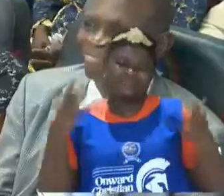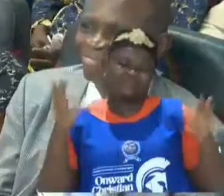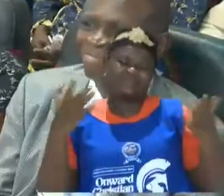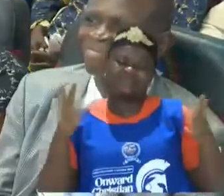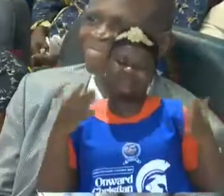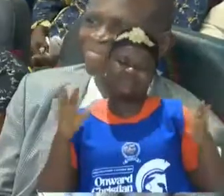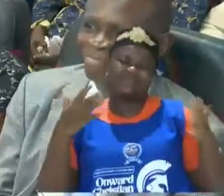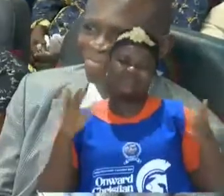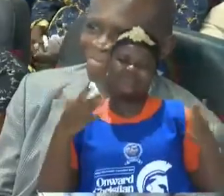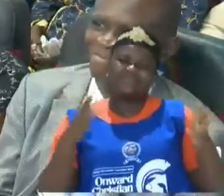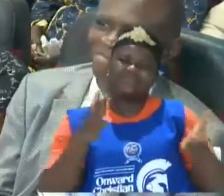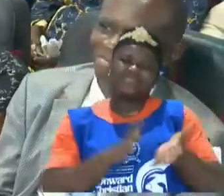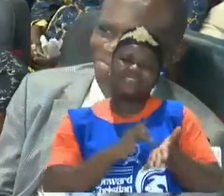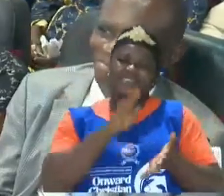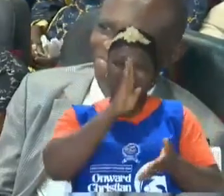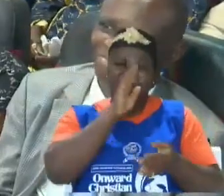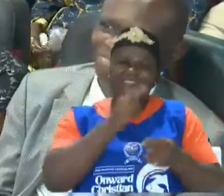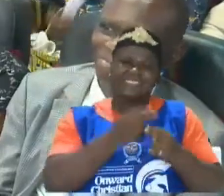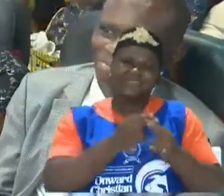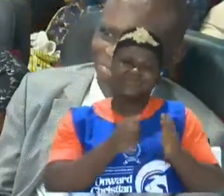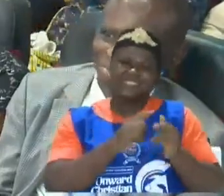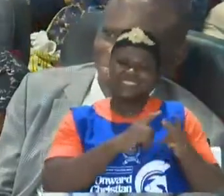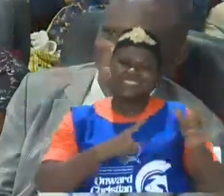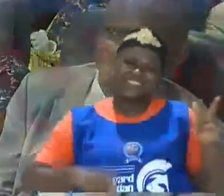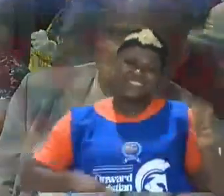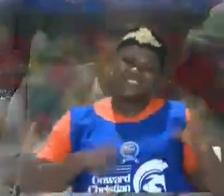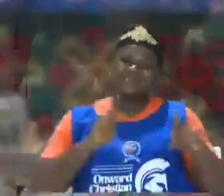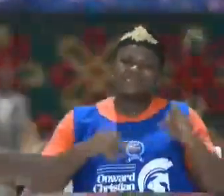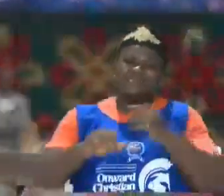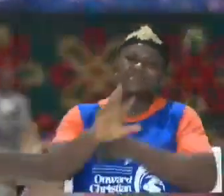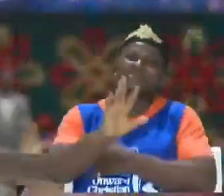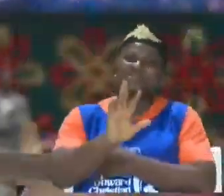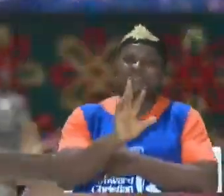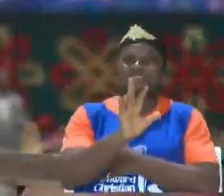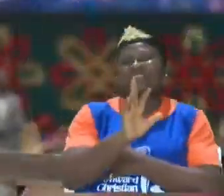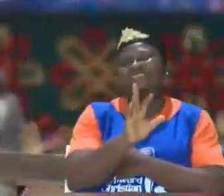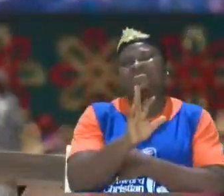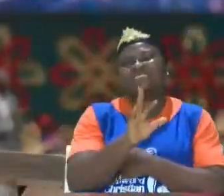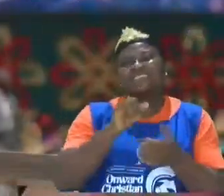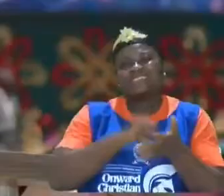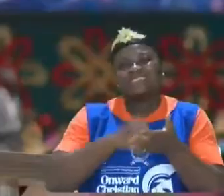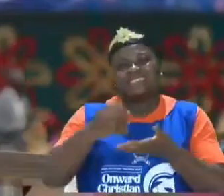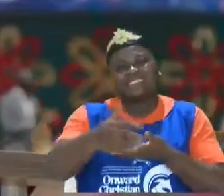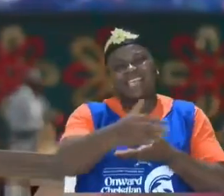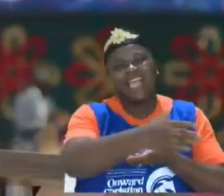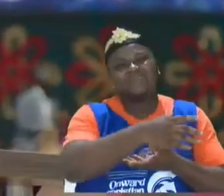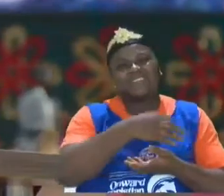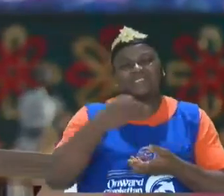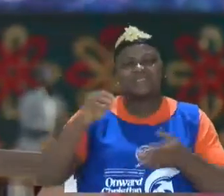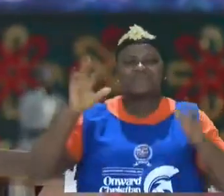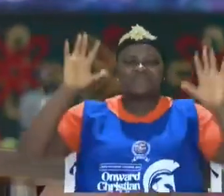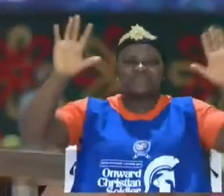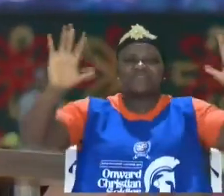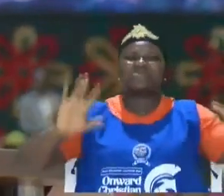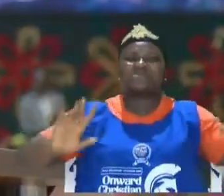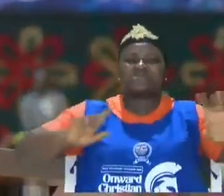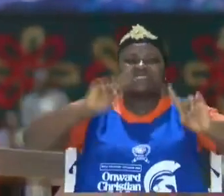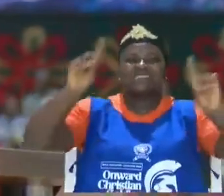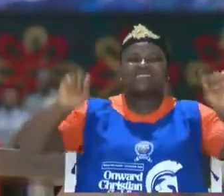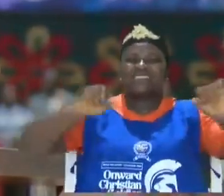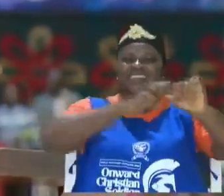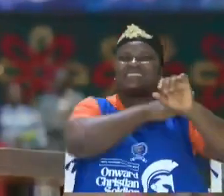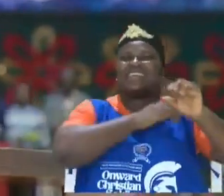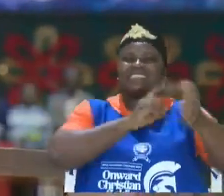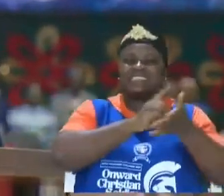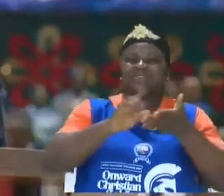Hallelujah. Glory be to the name of the Lord. People of God, it's been a harvest of miracles, signs, and divine